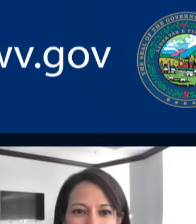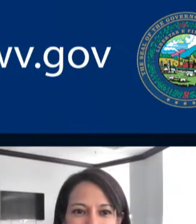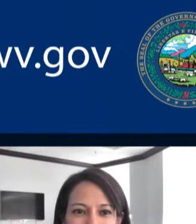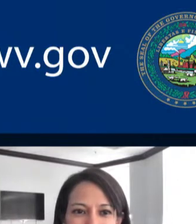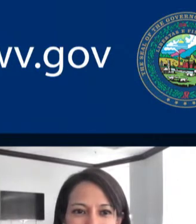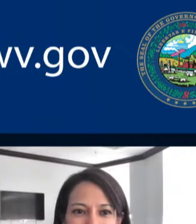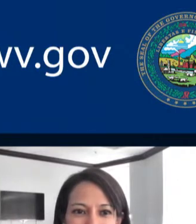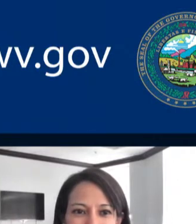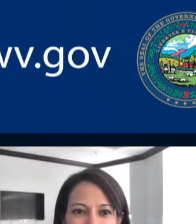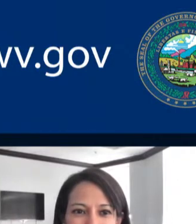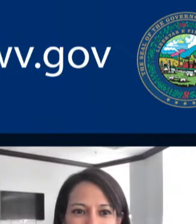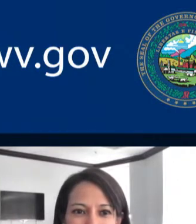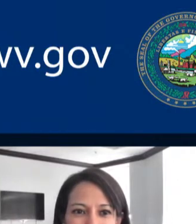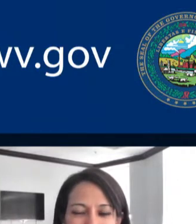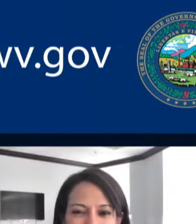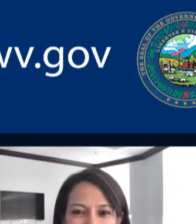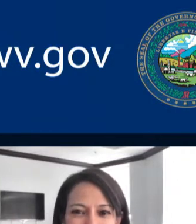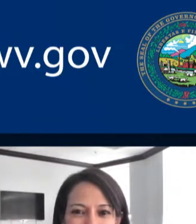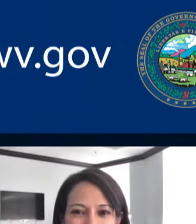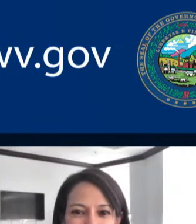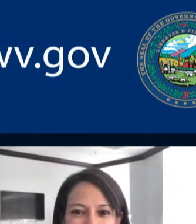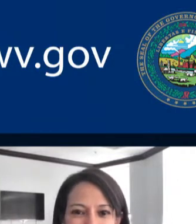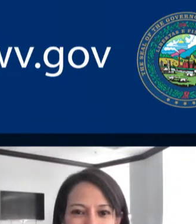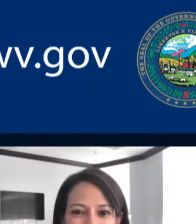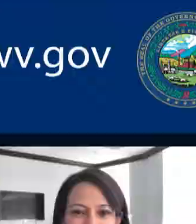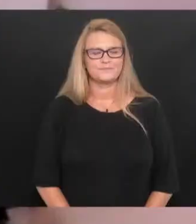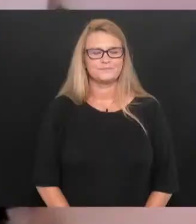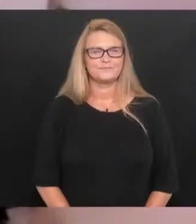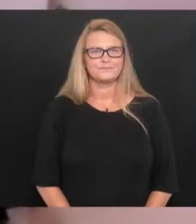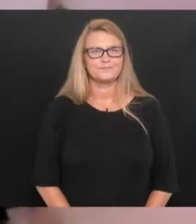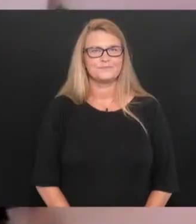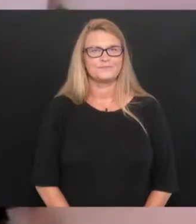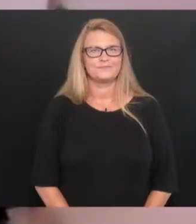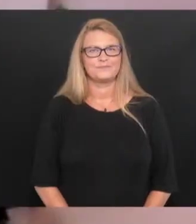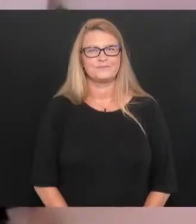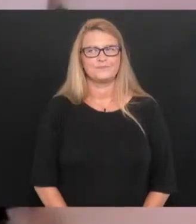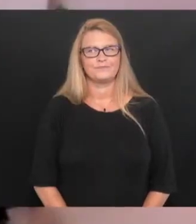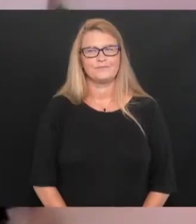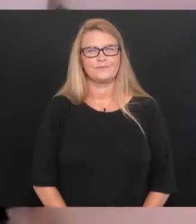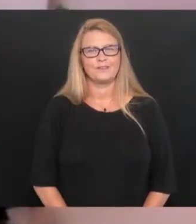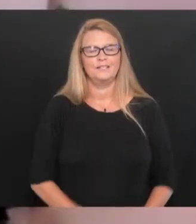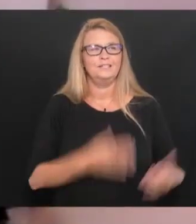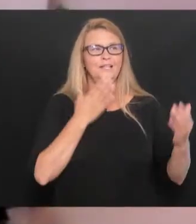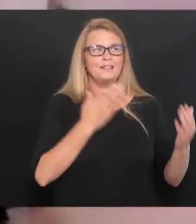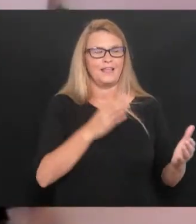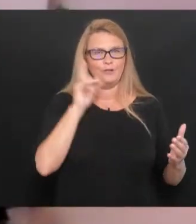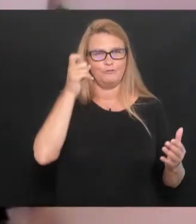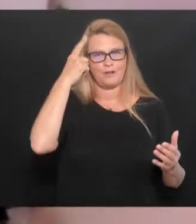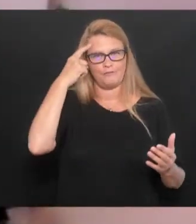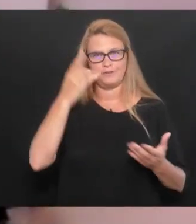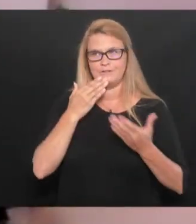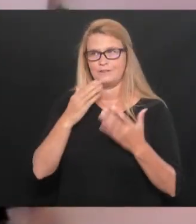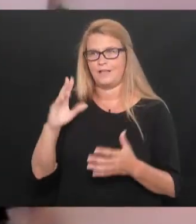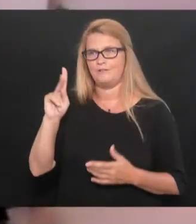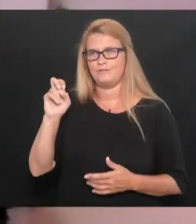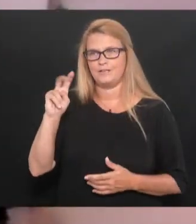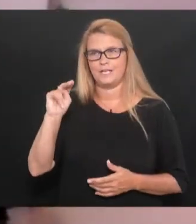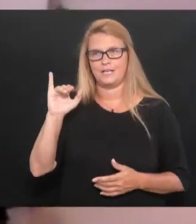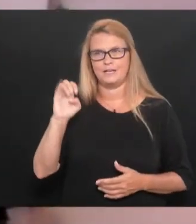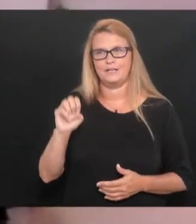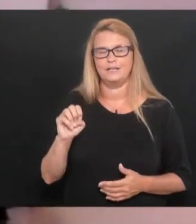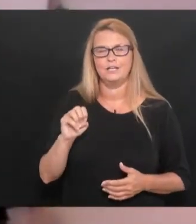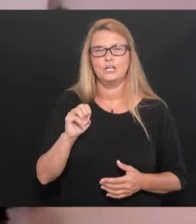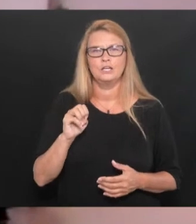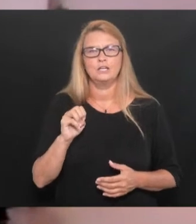Dr. Marsh, please. Thank you, Governor, and thank you, Kenny. Kenny, I think that that your